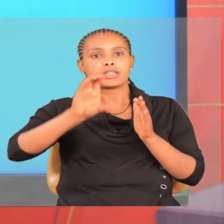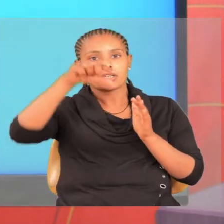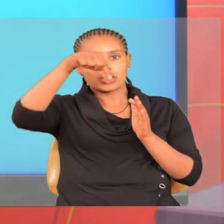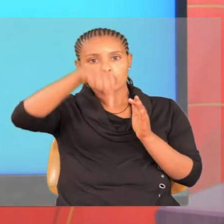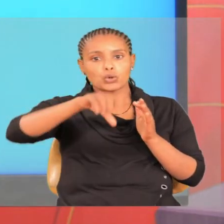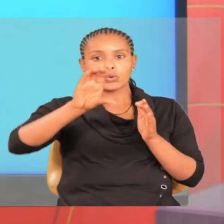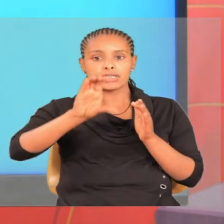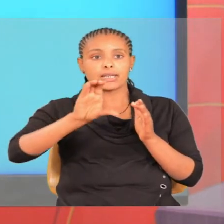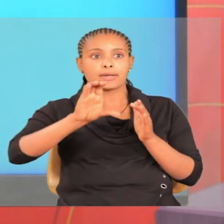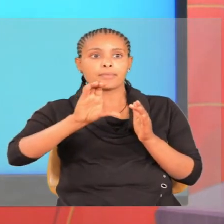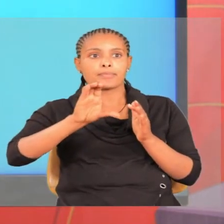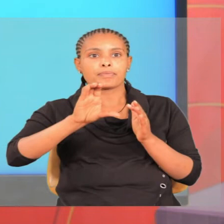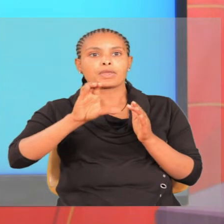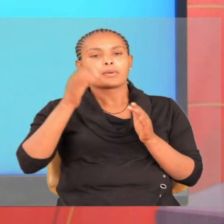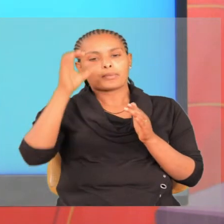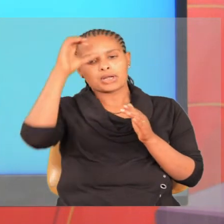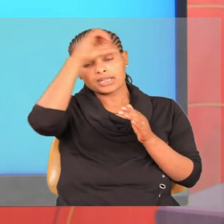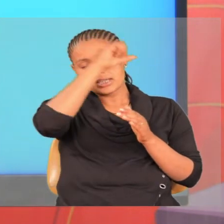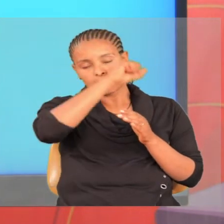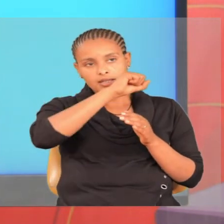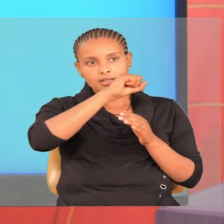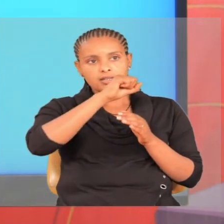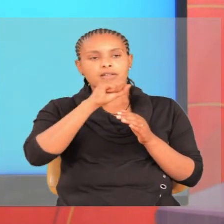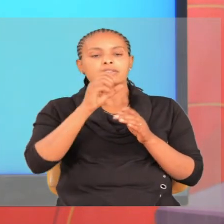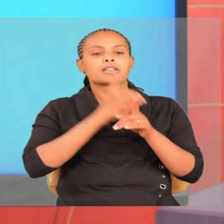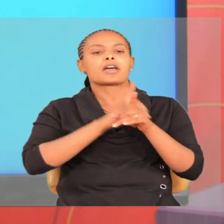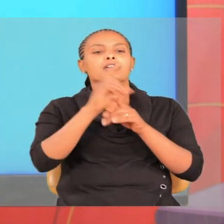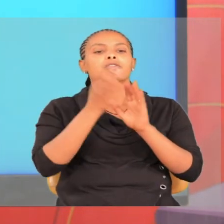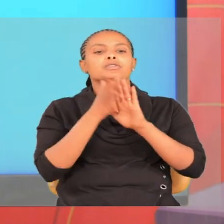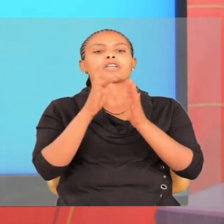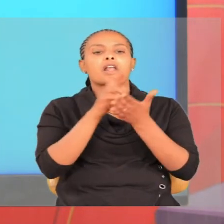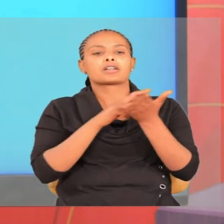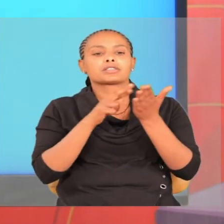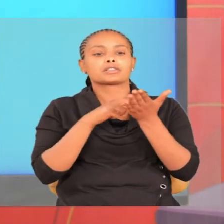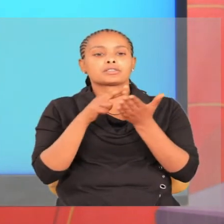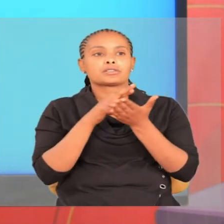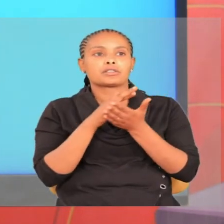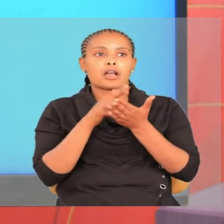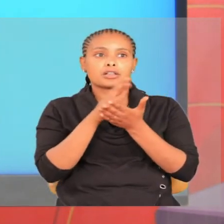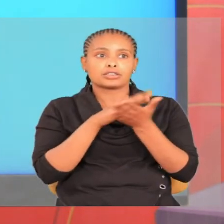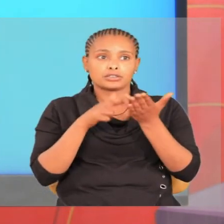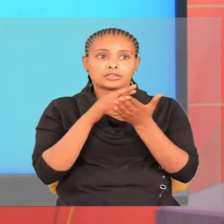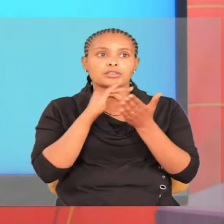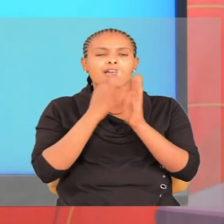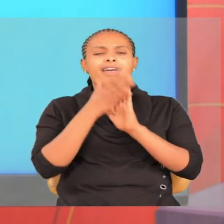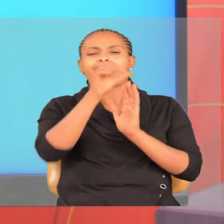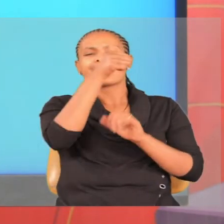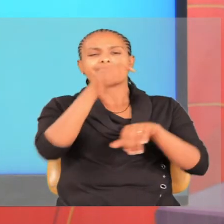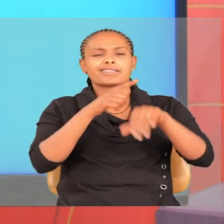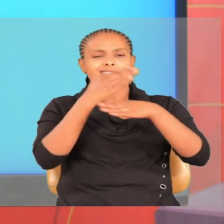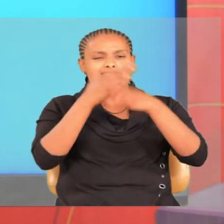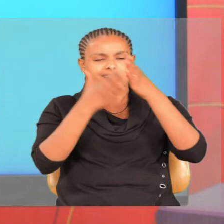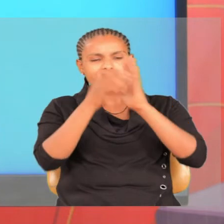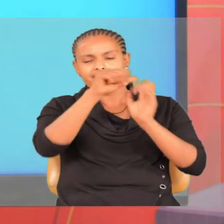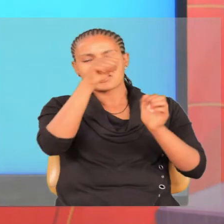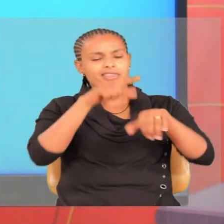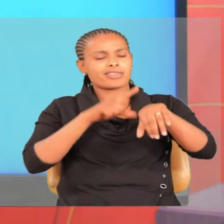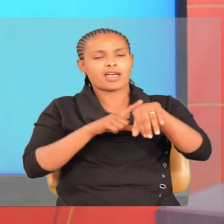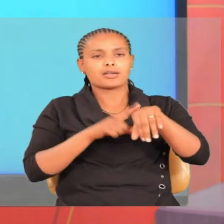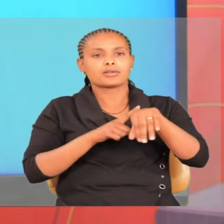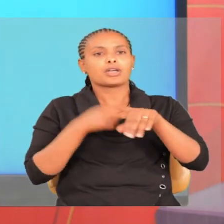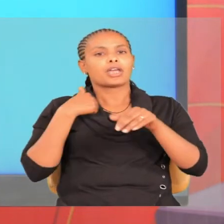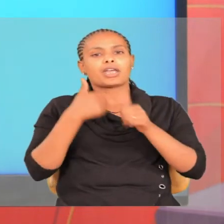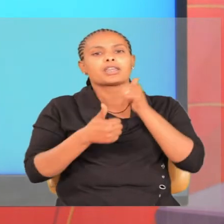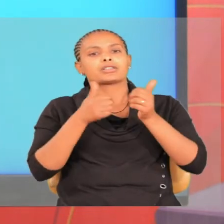is QC, predict the direction of the reaction at any stage, at any time.